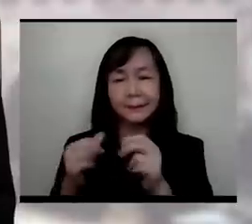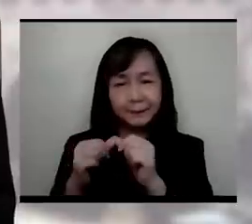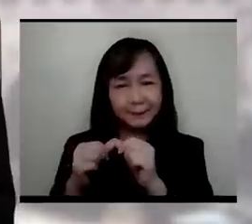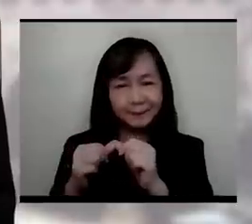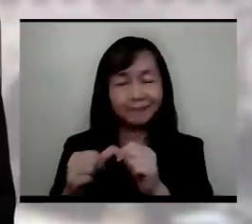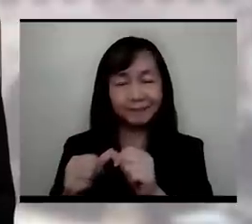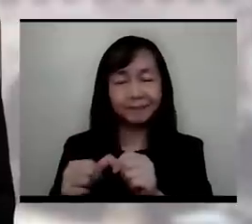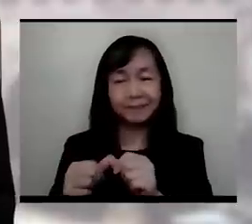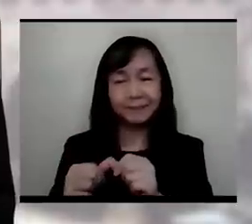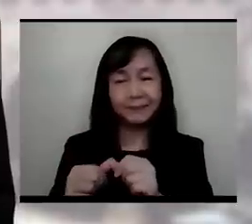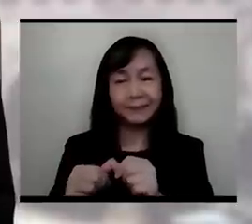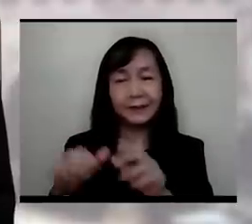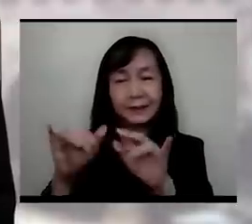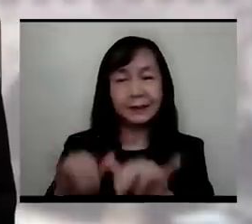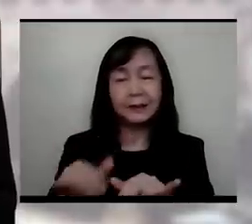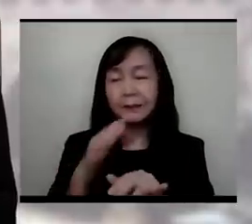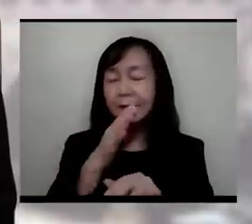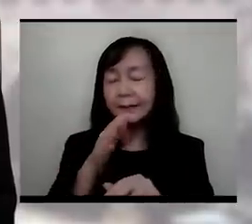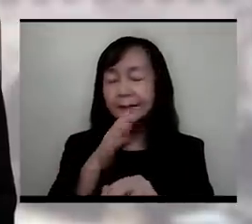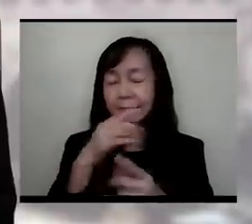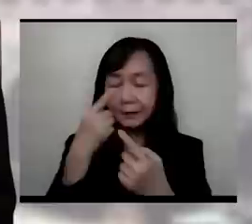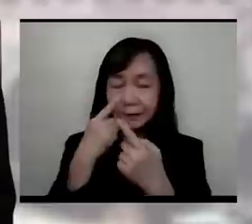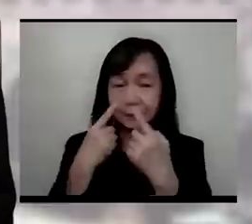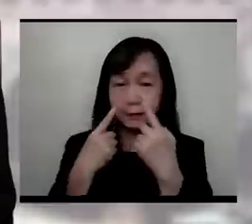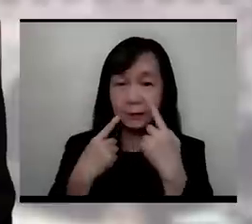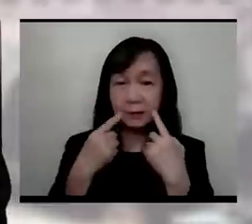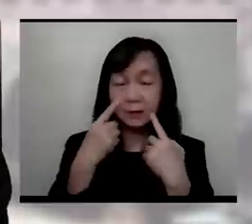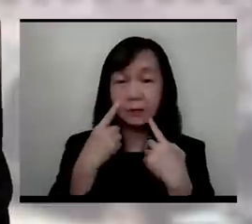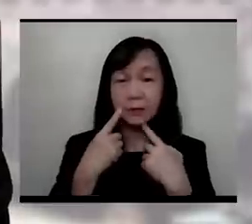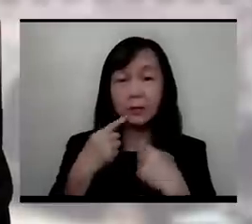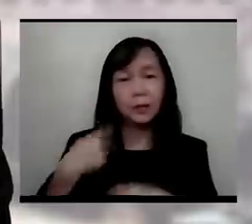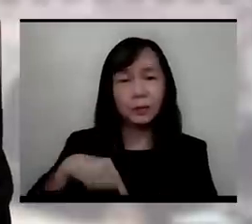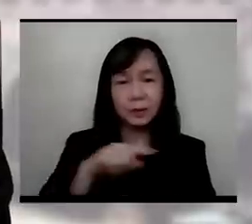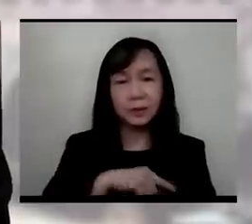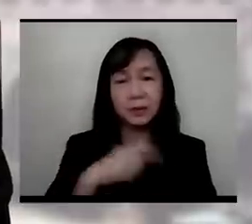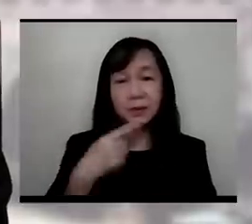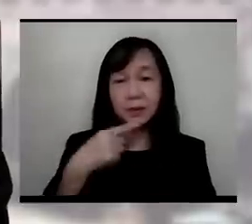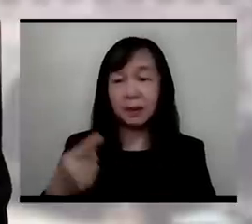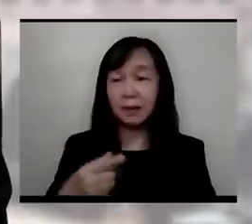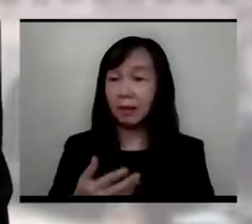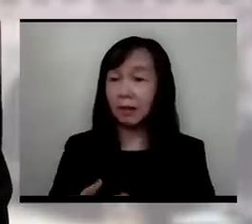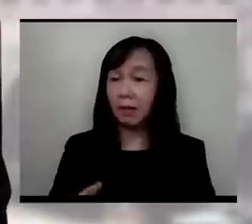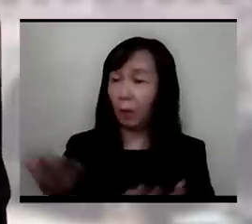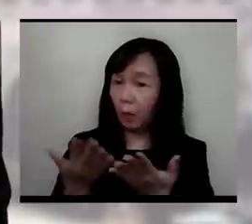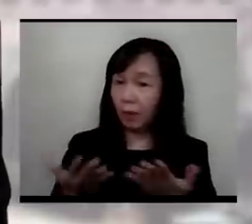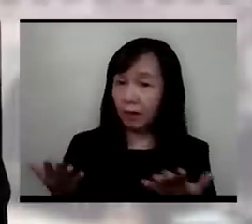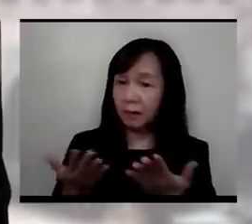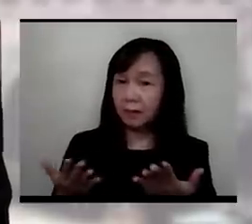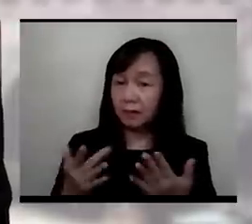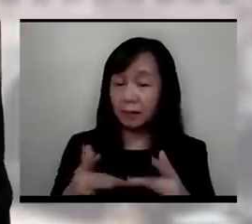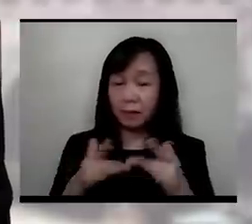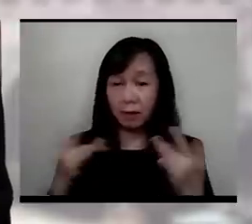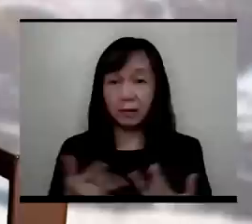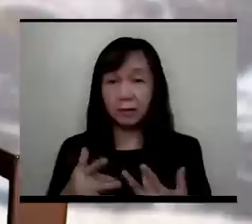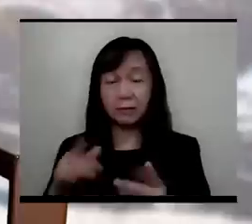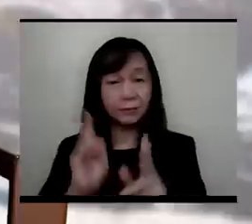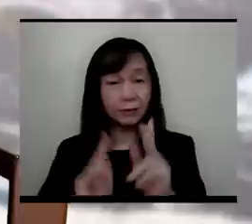mothers In tears We say Where is the heart of humanity?